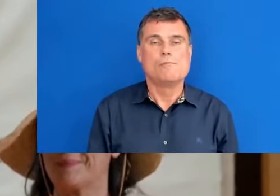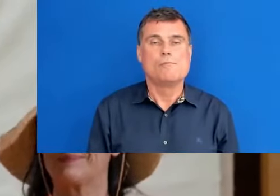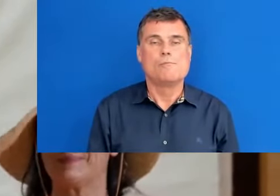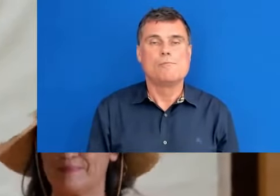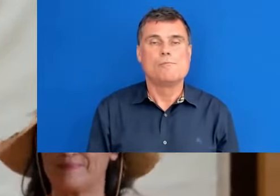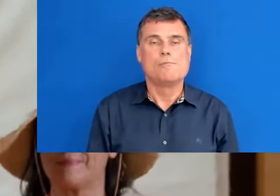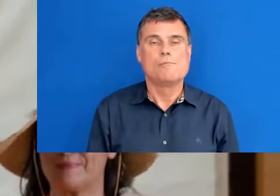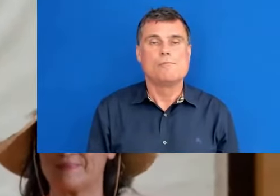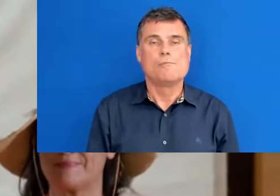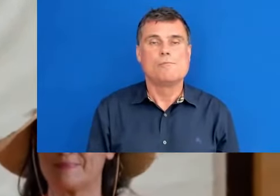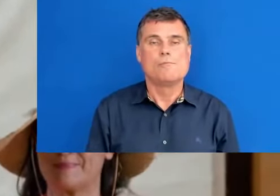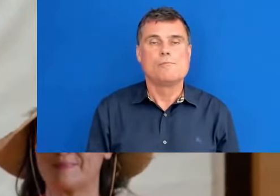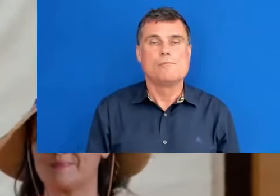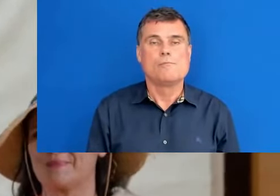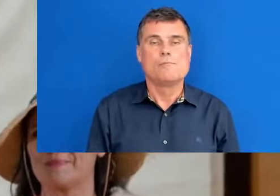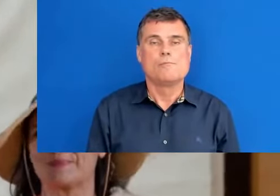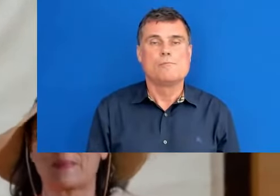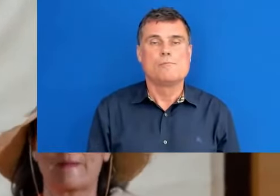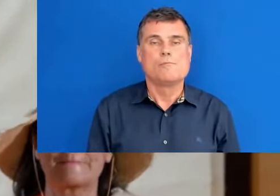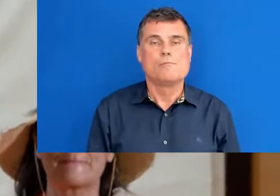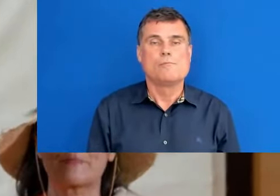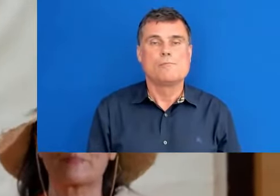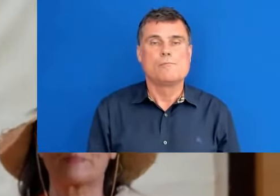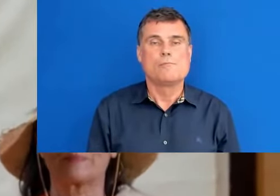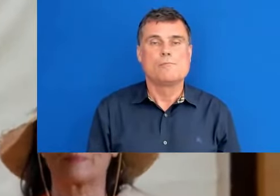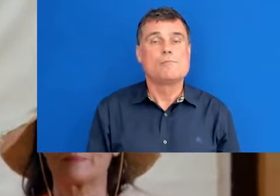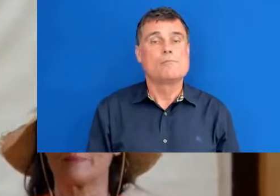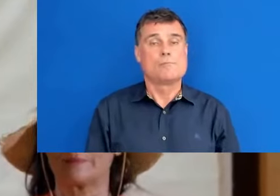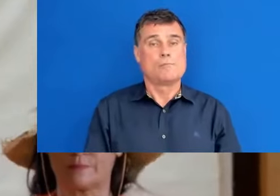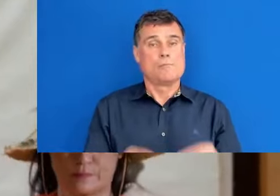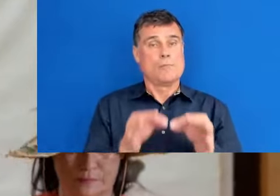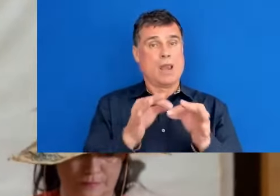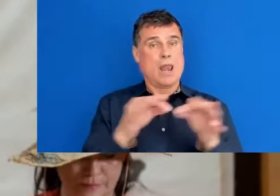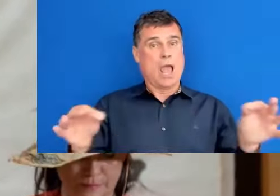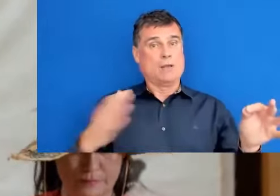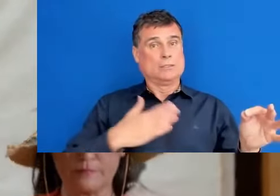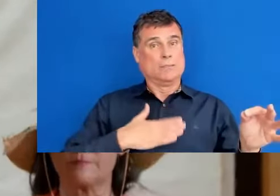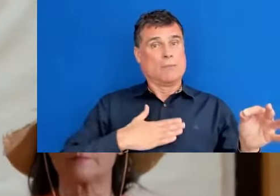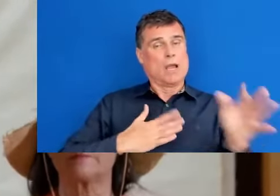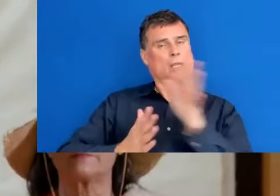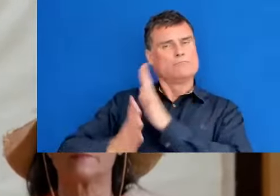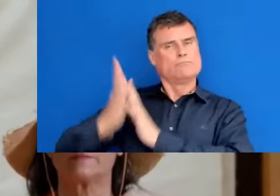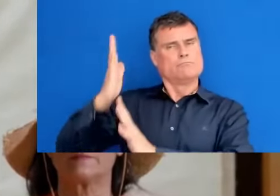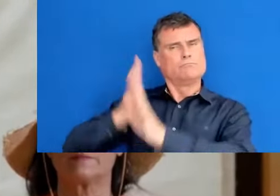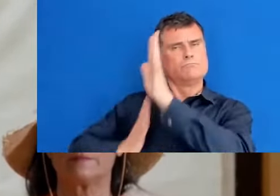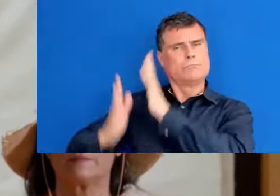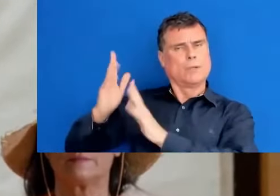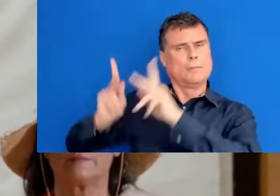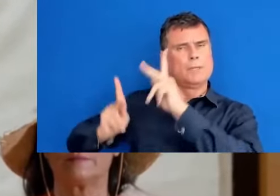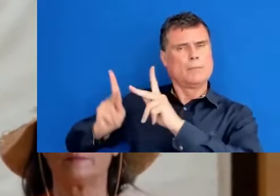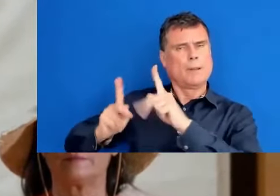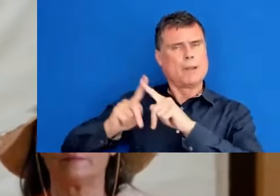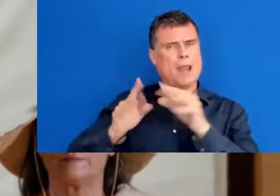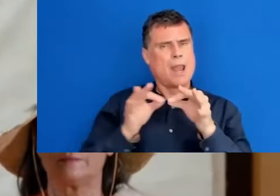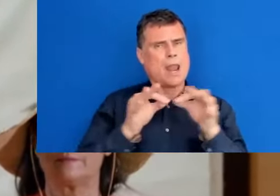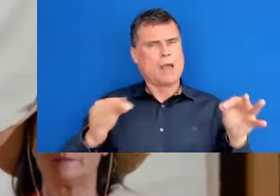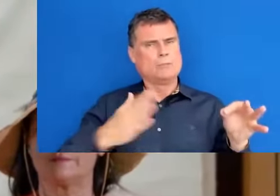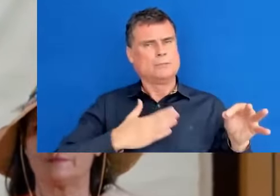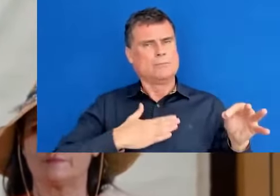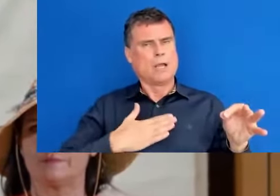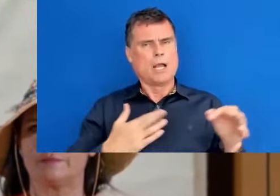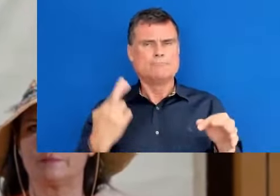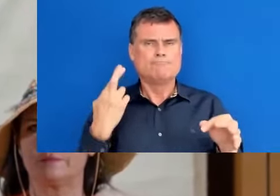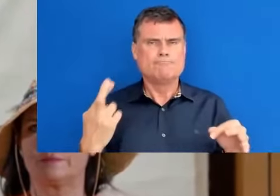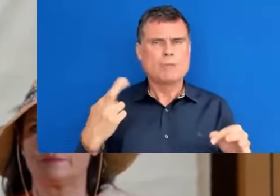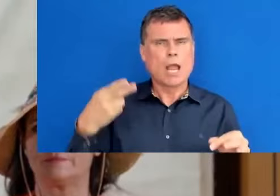my skaka, Cecilia Point. In the language of my ancestors, and in the language of my very